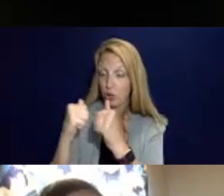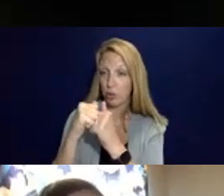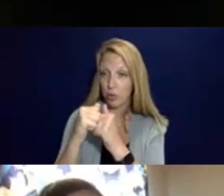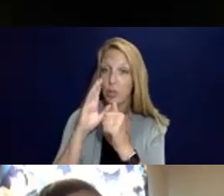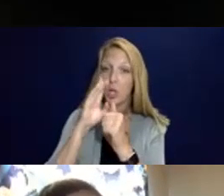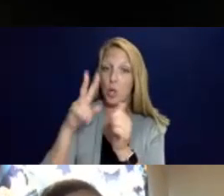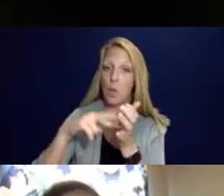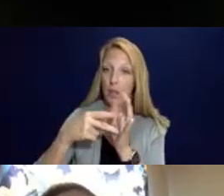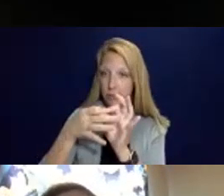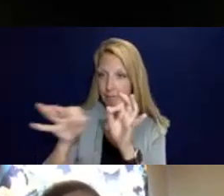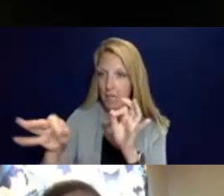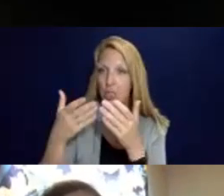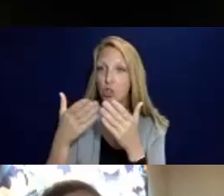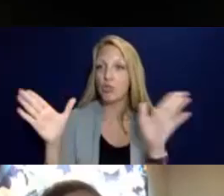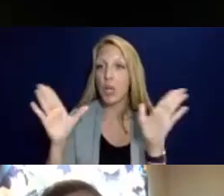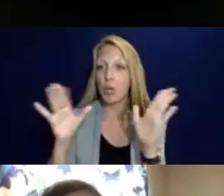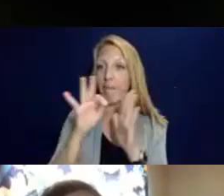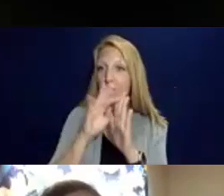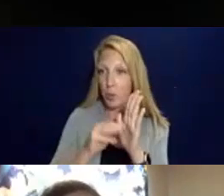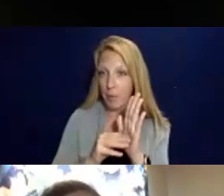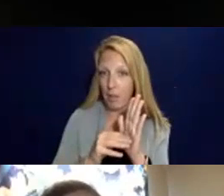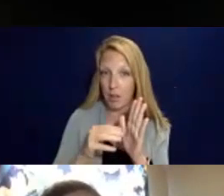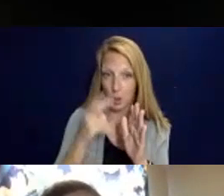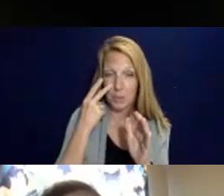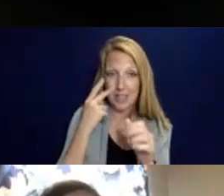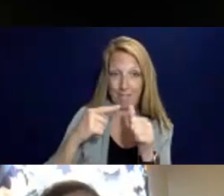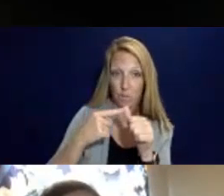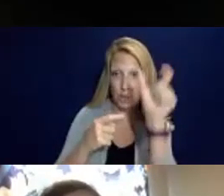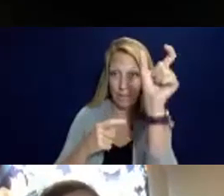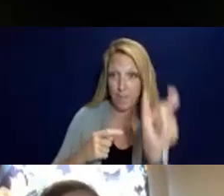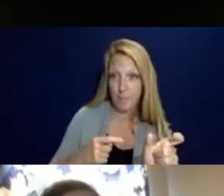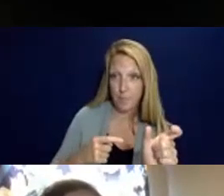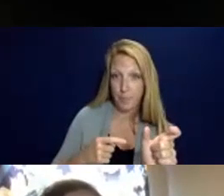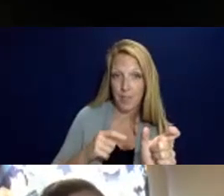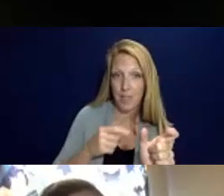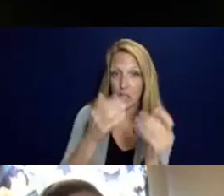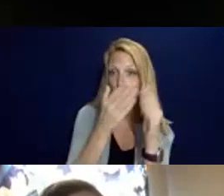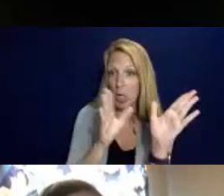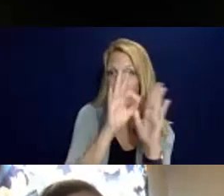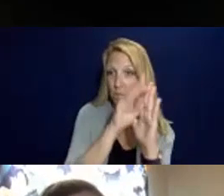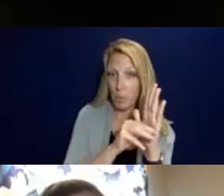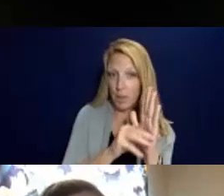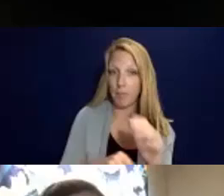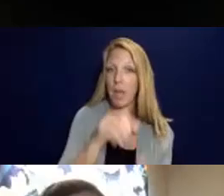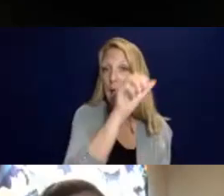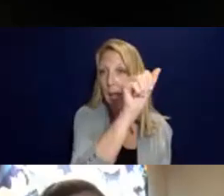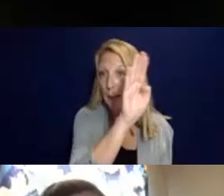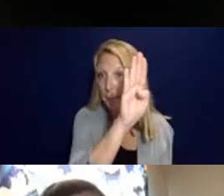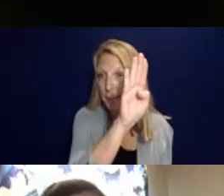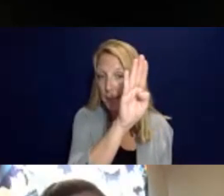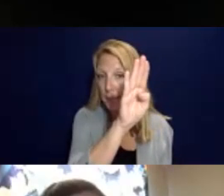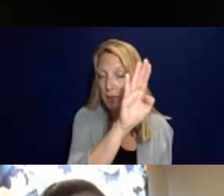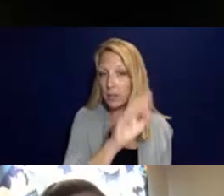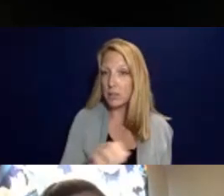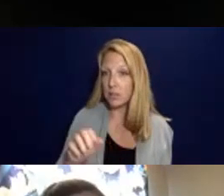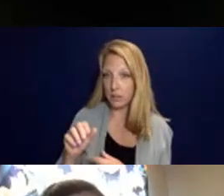a general formula given by the first column there, A, B, and E, where A represents the